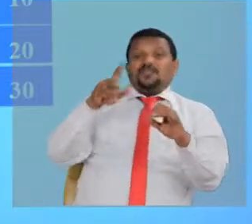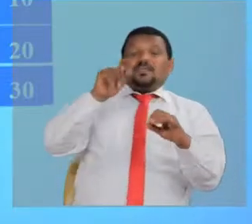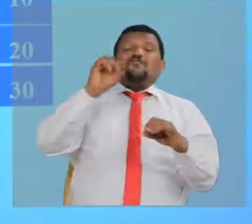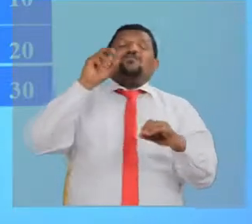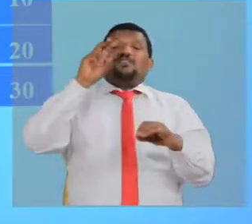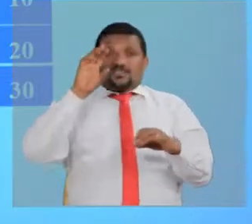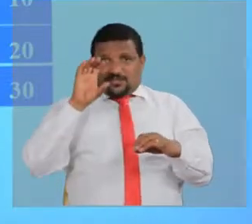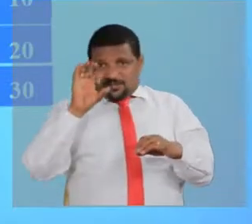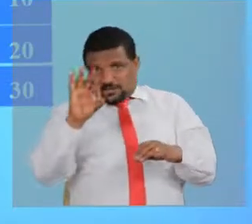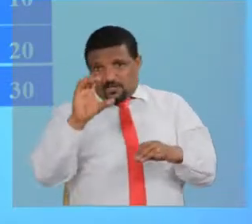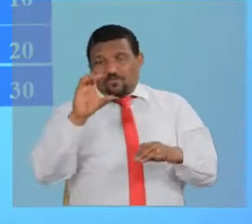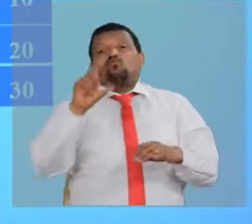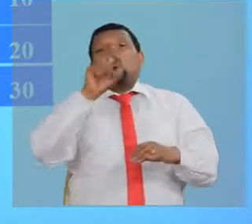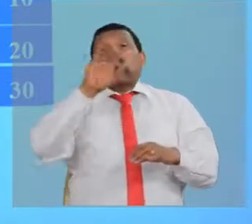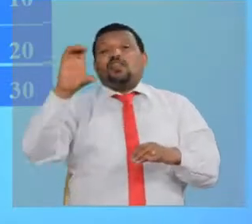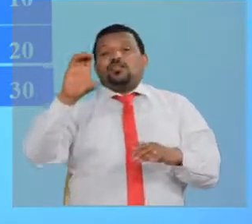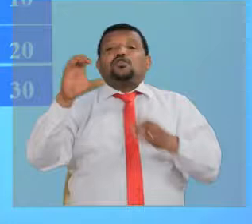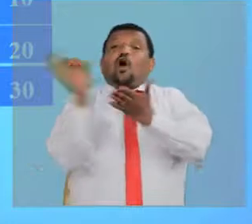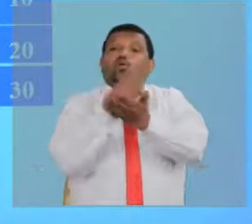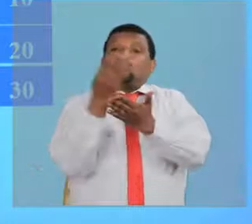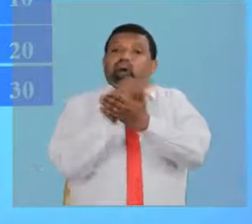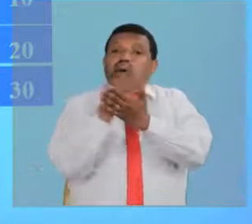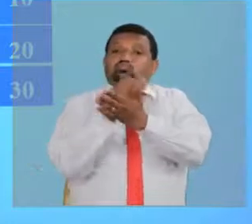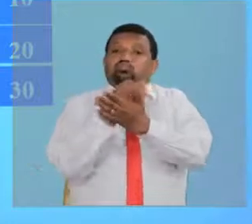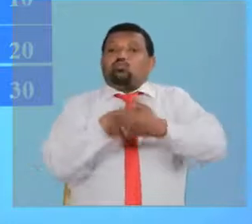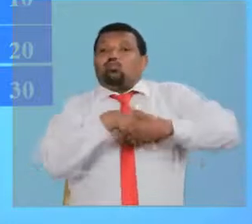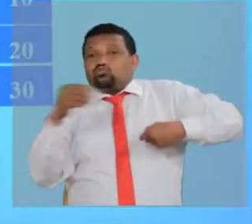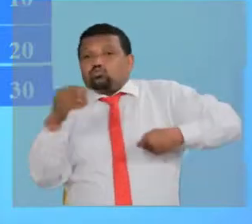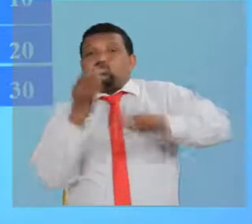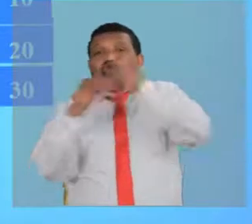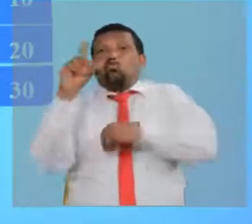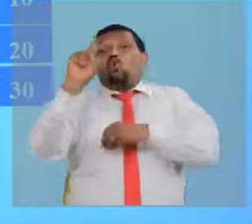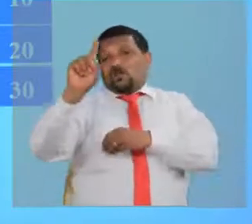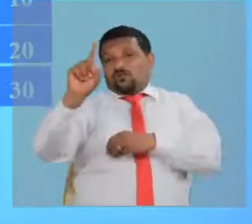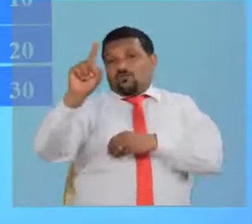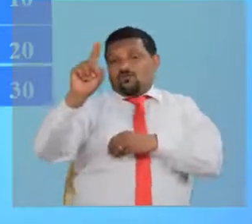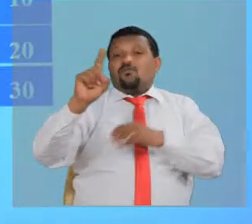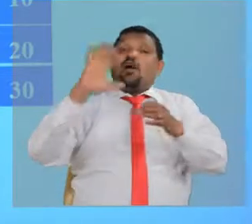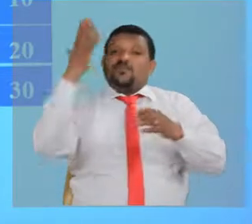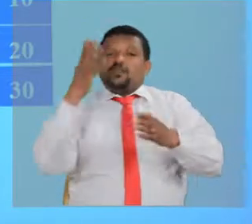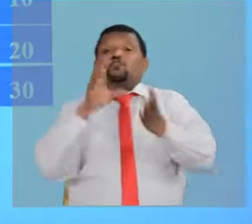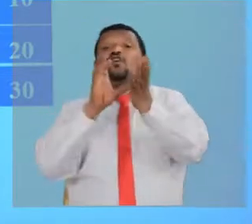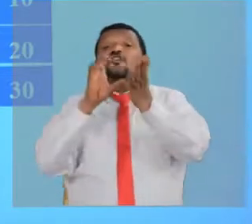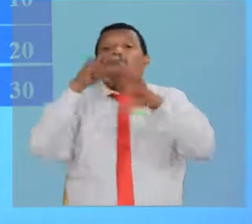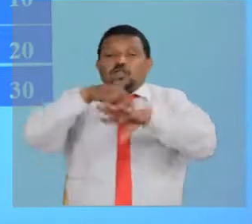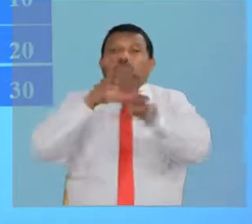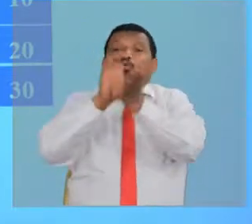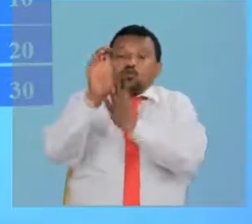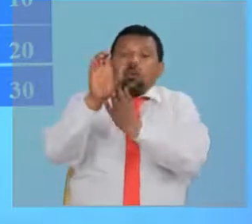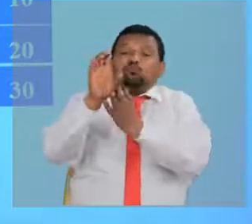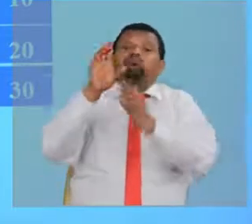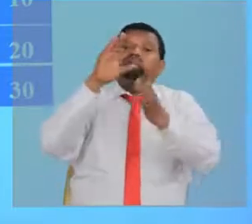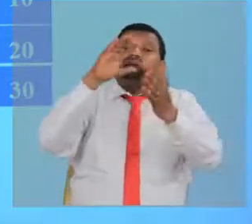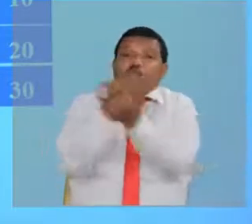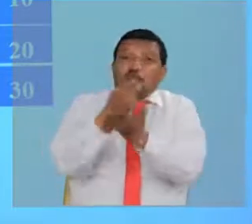is 100 and the output produced and sold is 1, then the average fixed cost of production is